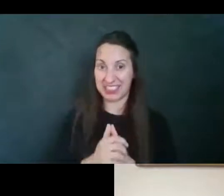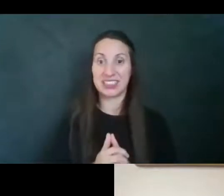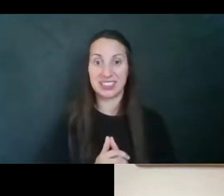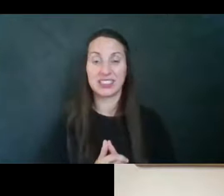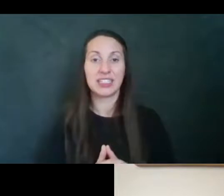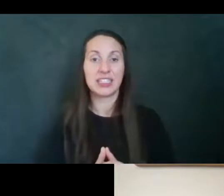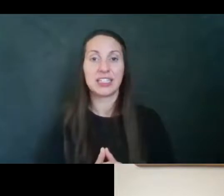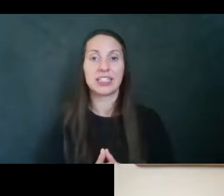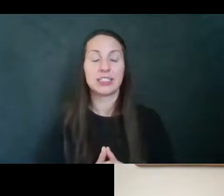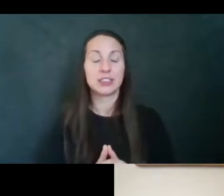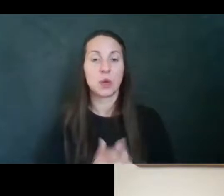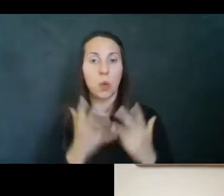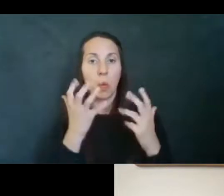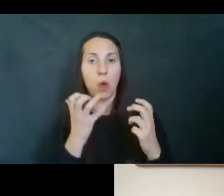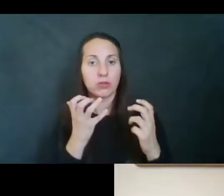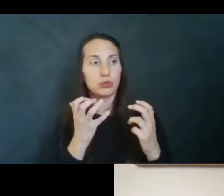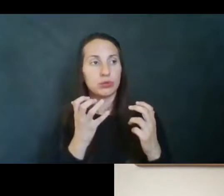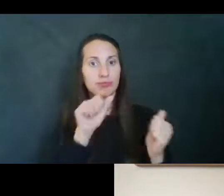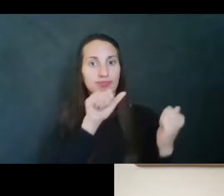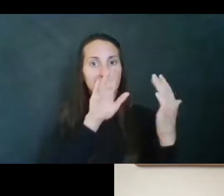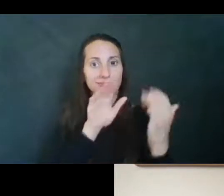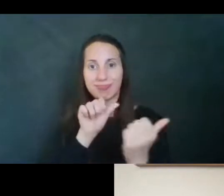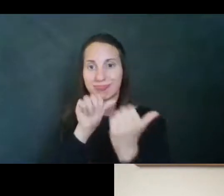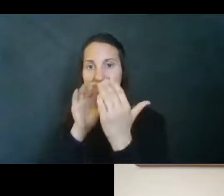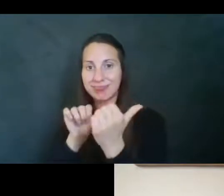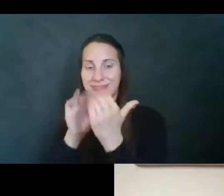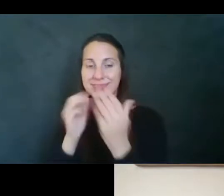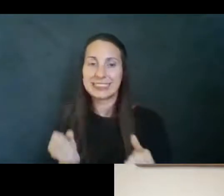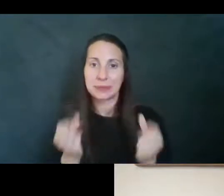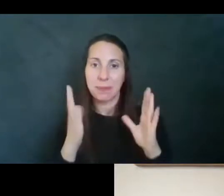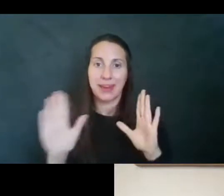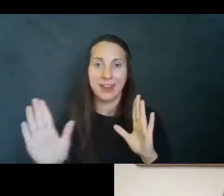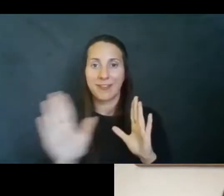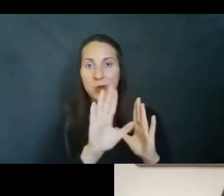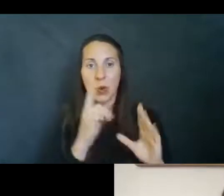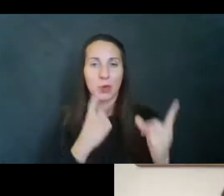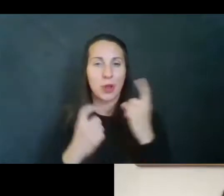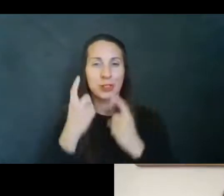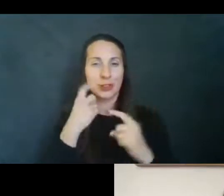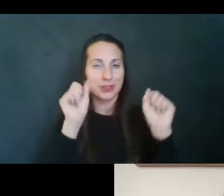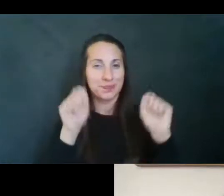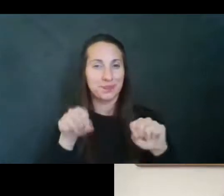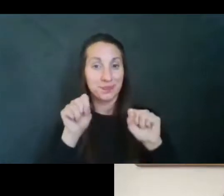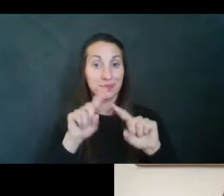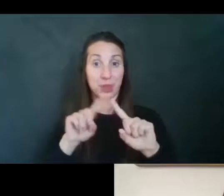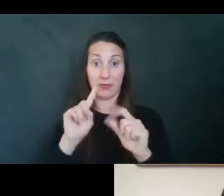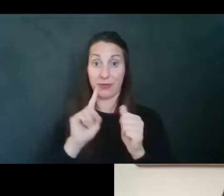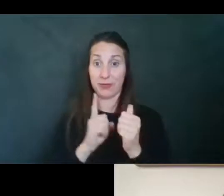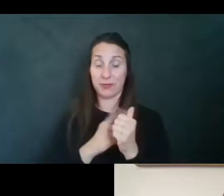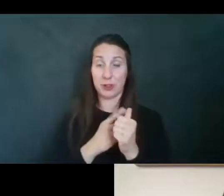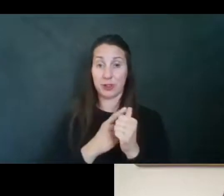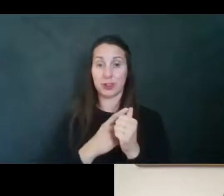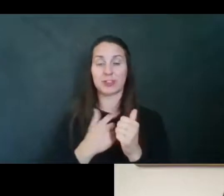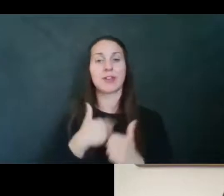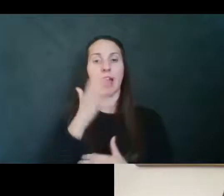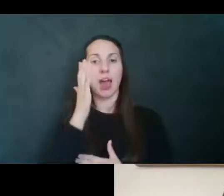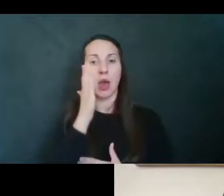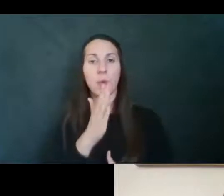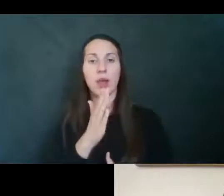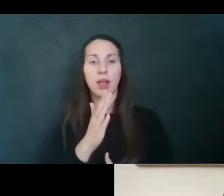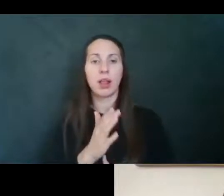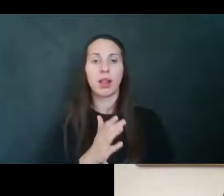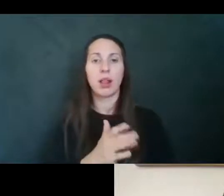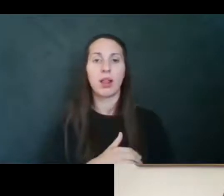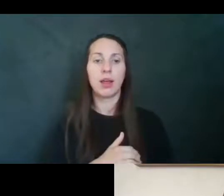as many of your questions as possible. But before I do that, I'm just going to cut and paste into